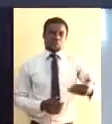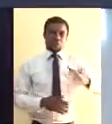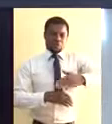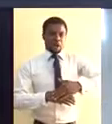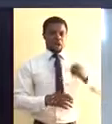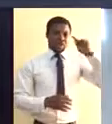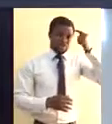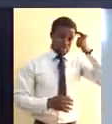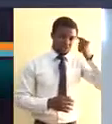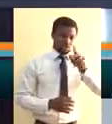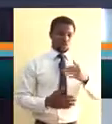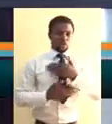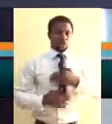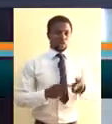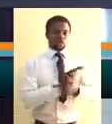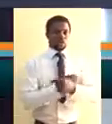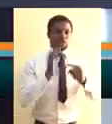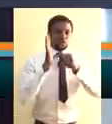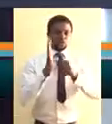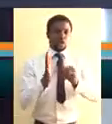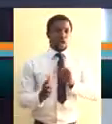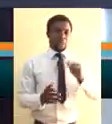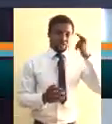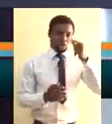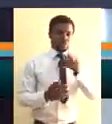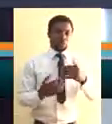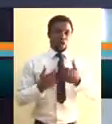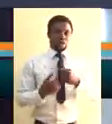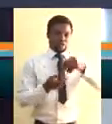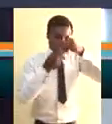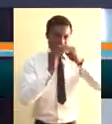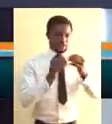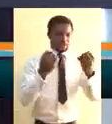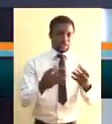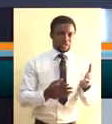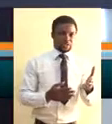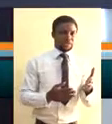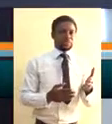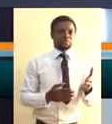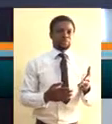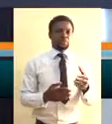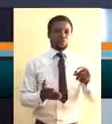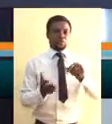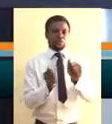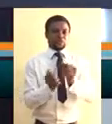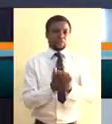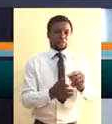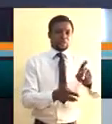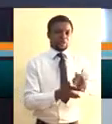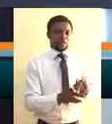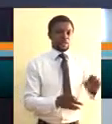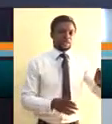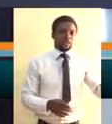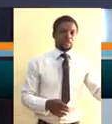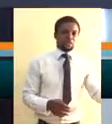Welcome back. Hope you enjoyed today's show. I'm sure you've learned a lot while watching the STEM Cafe practical session, and as